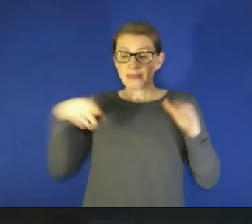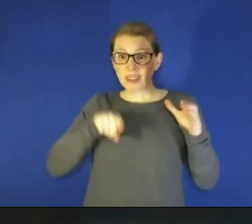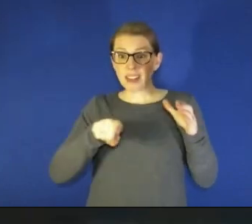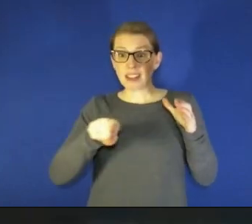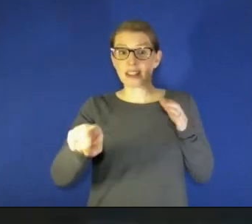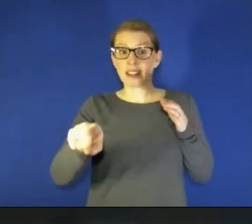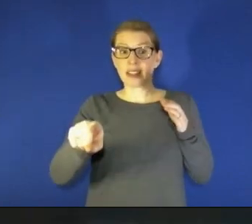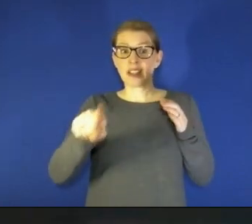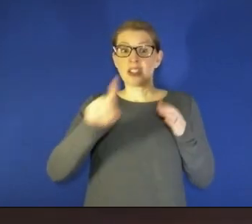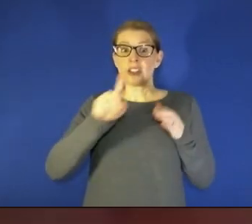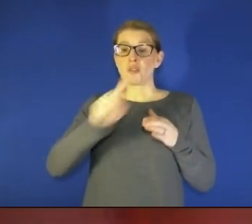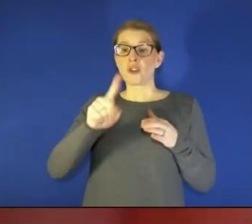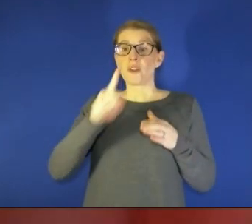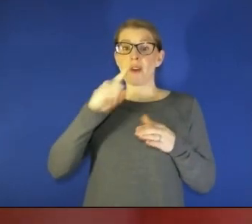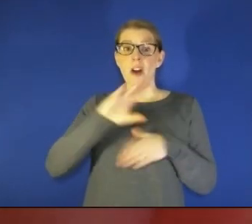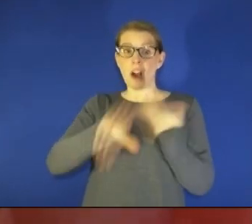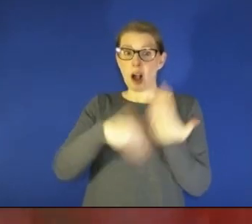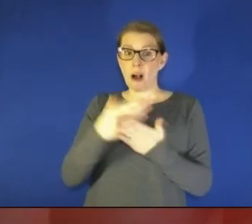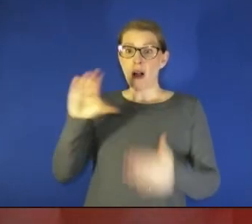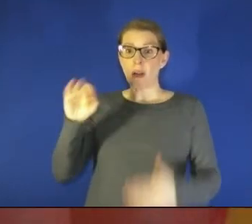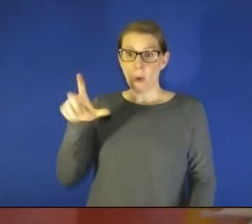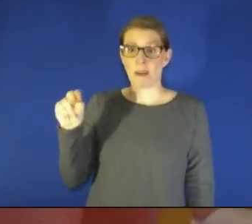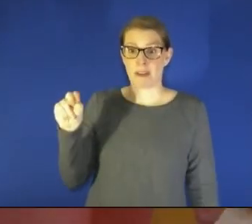all colons.